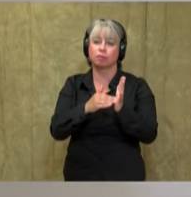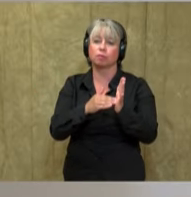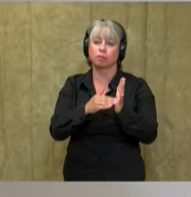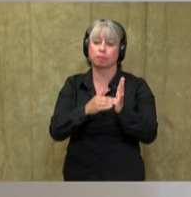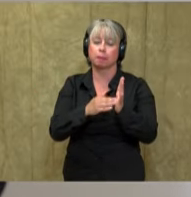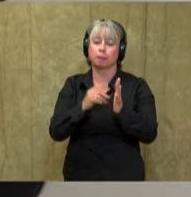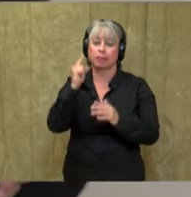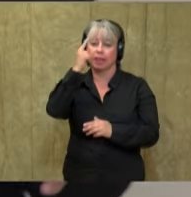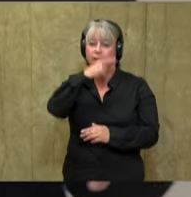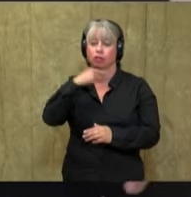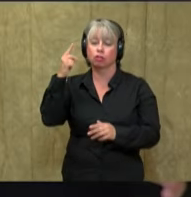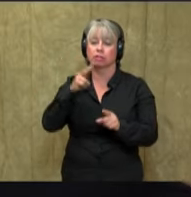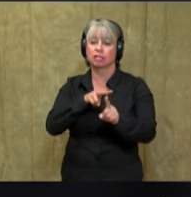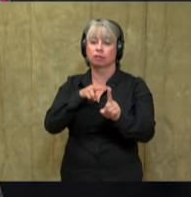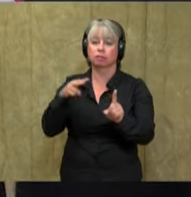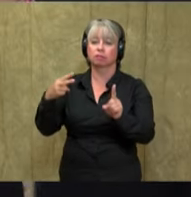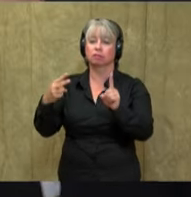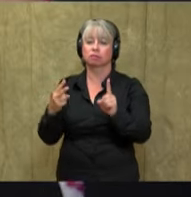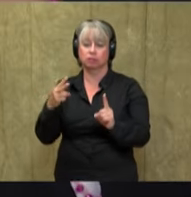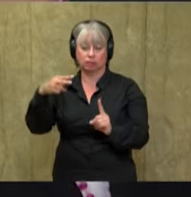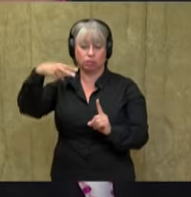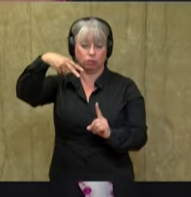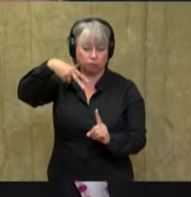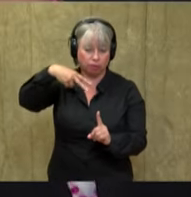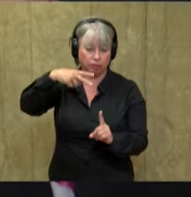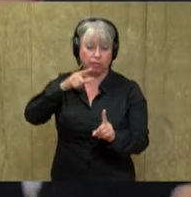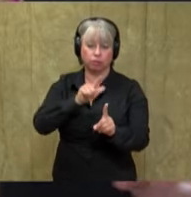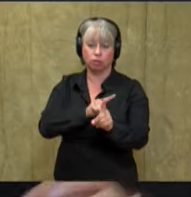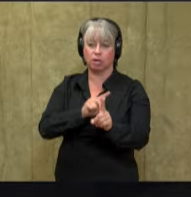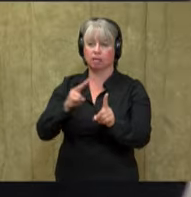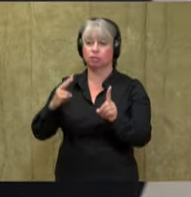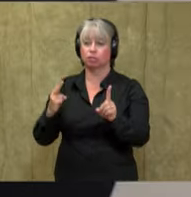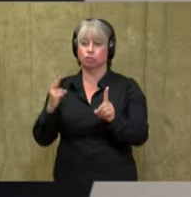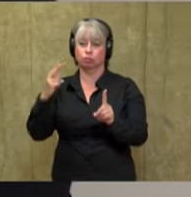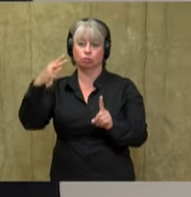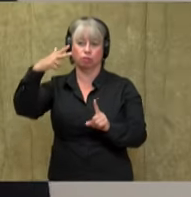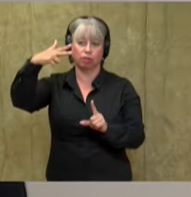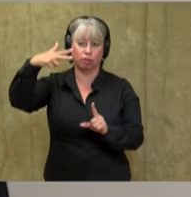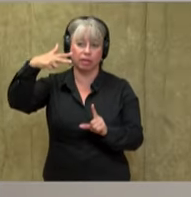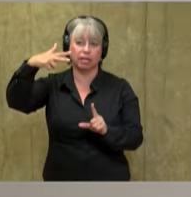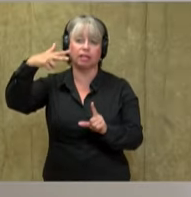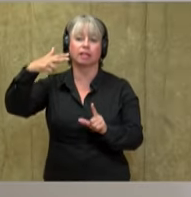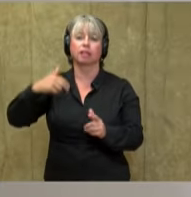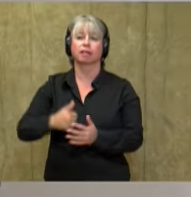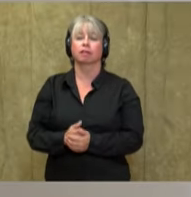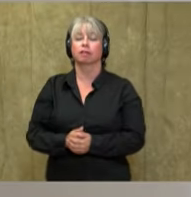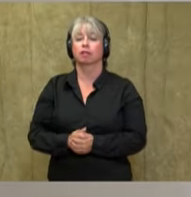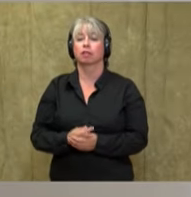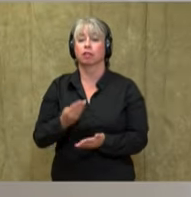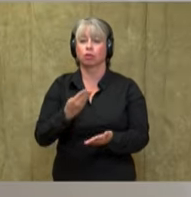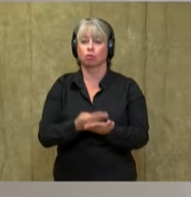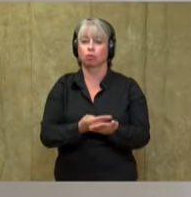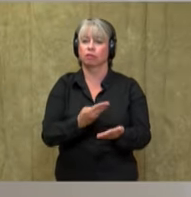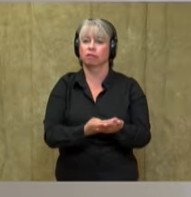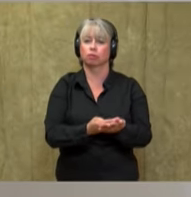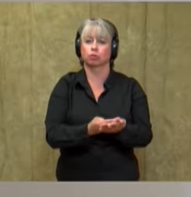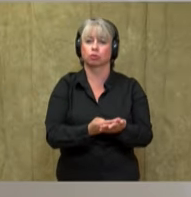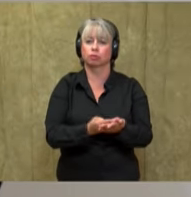look 3-dimensional, okay? So we proved that